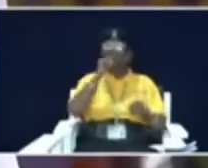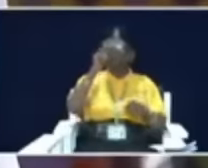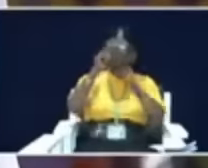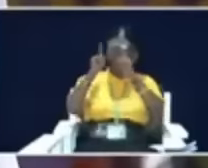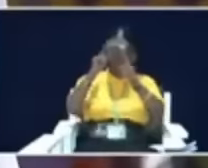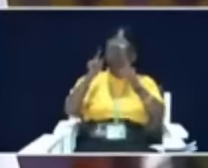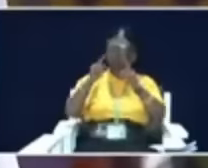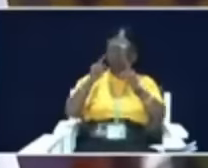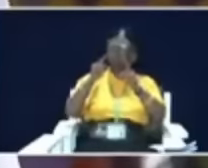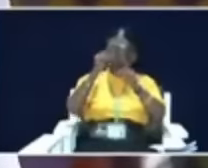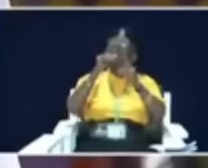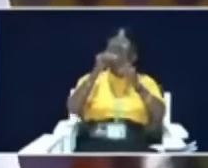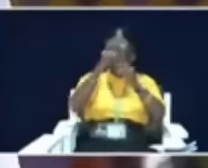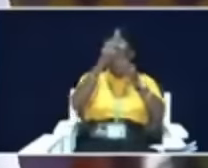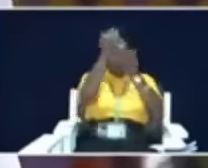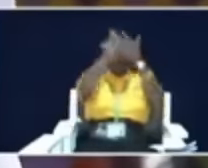was silent.